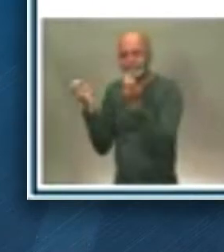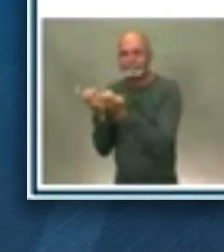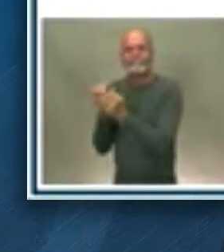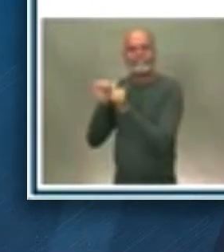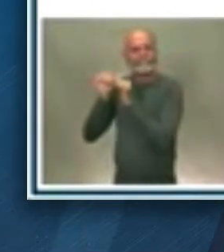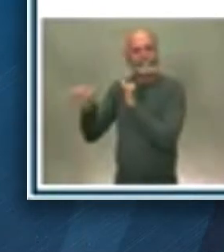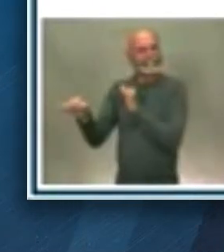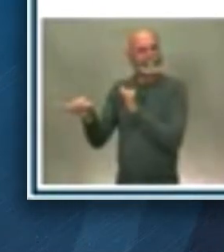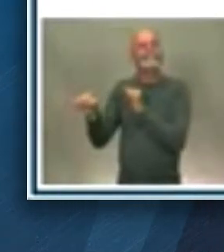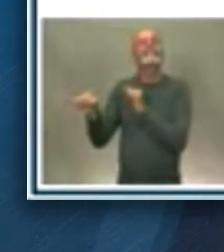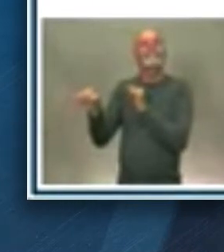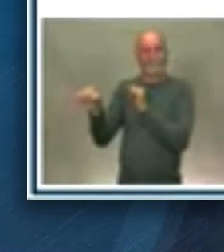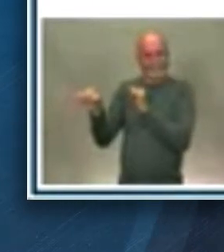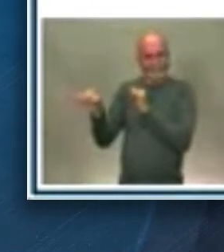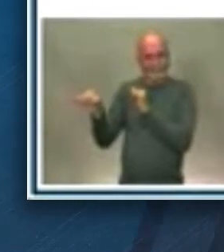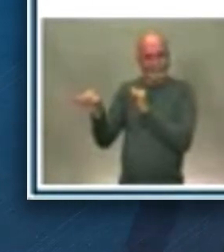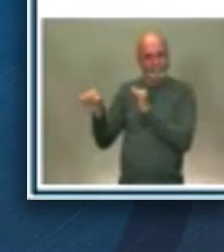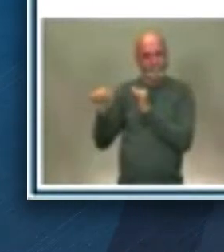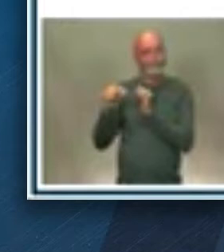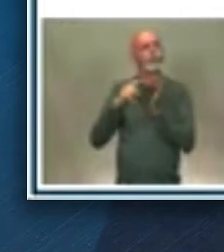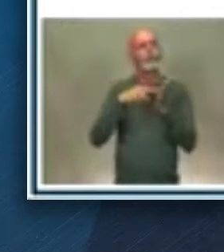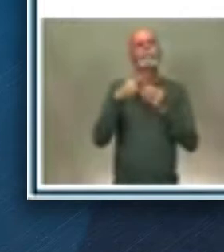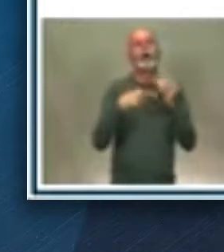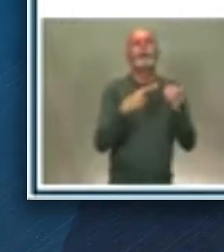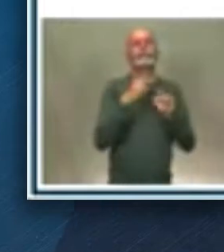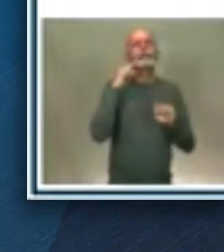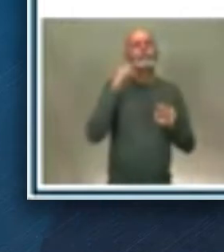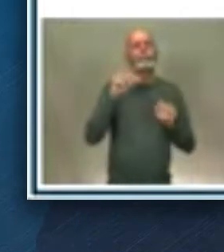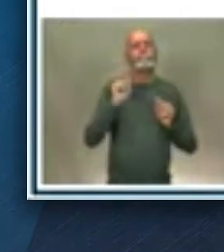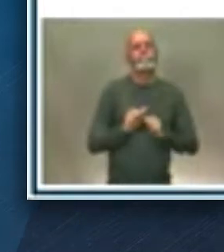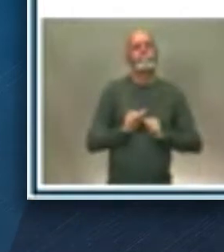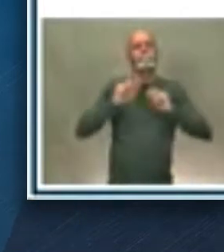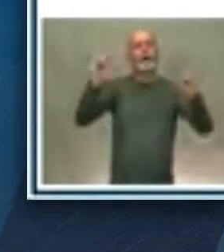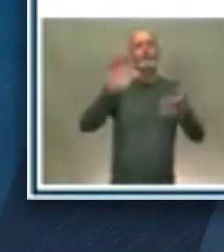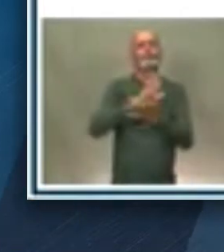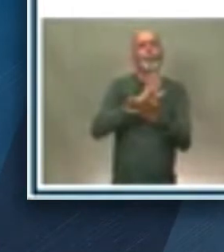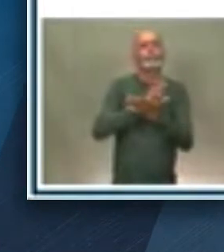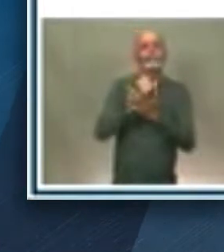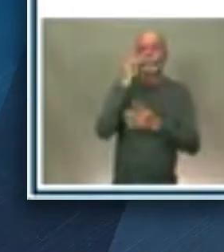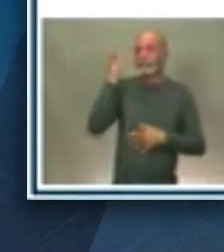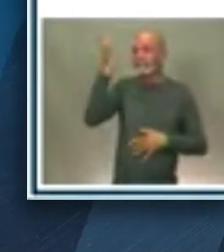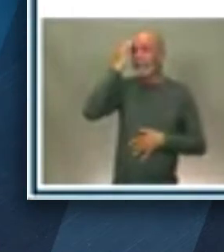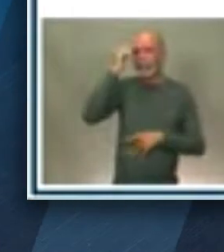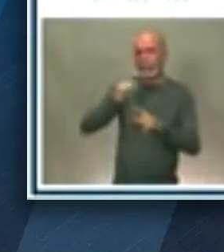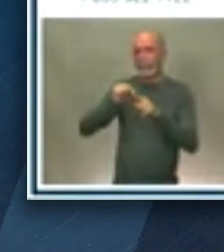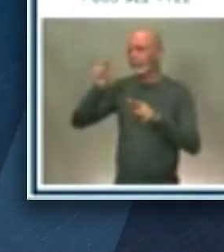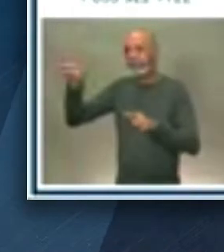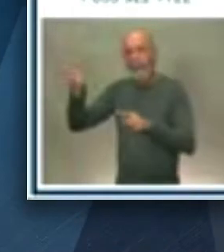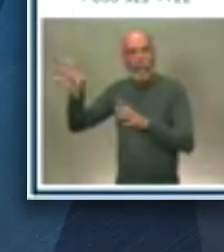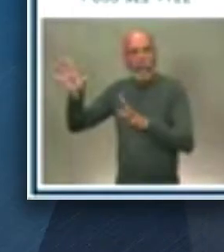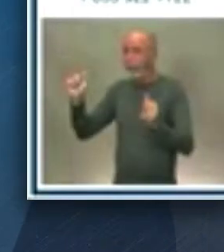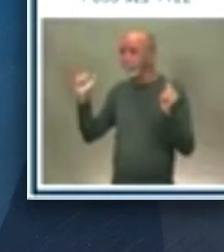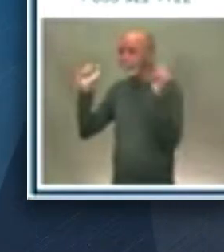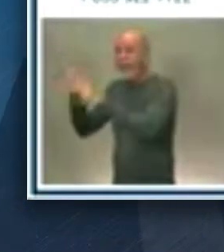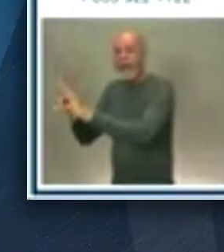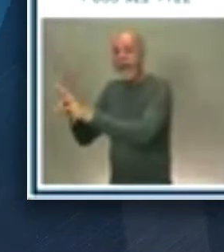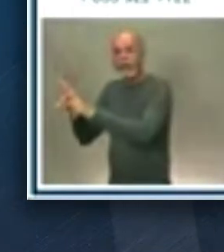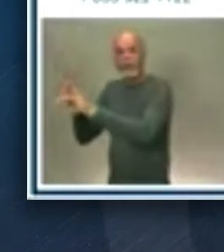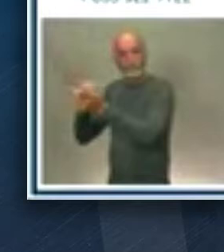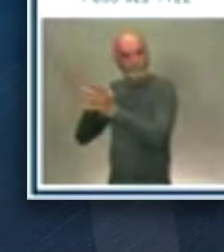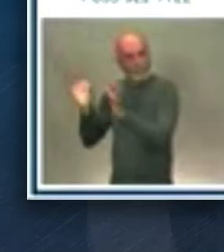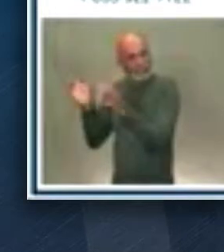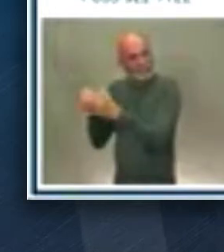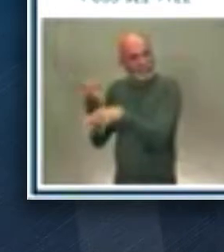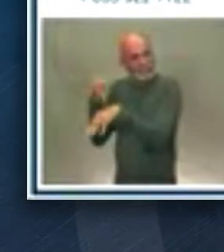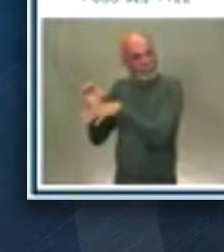vector back into the schools. Can you speak to that? So, in general, if people are coming in